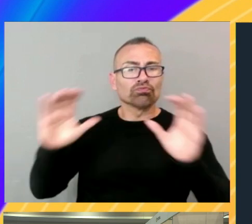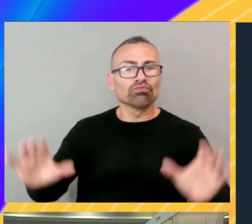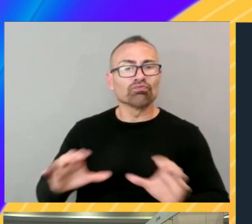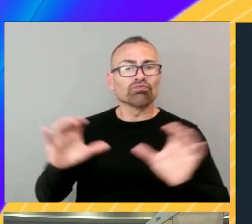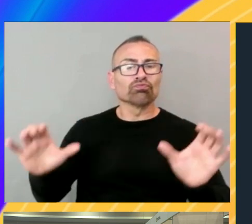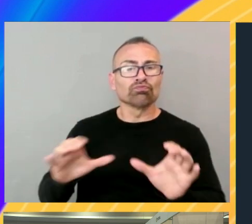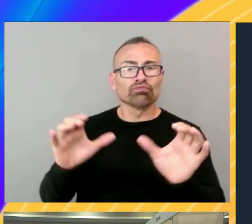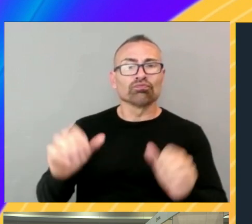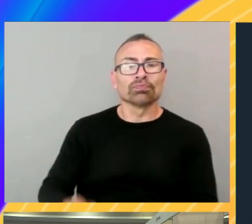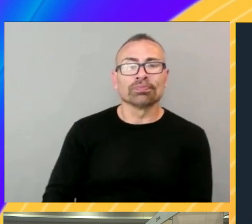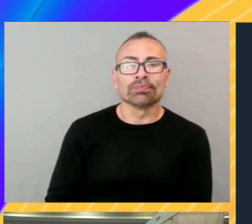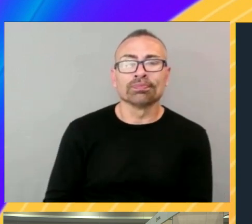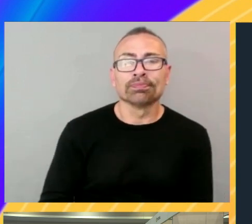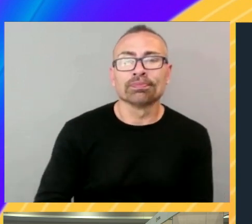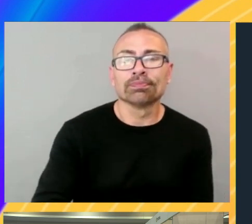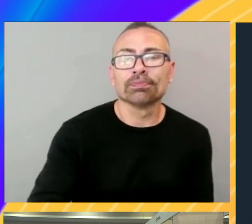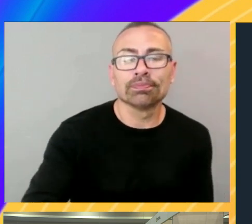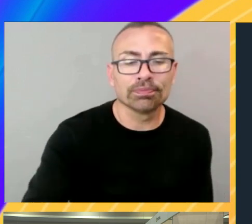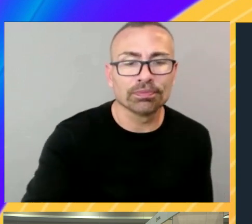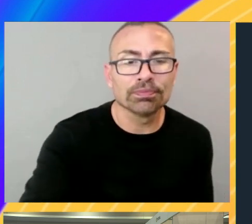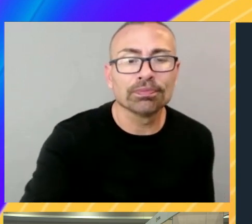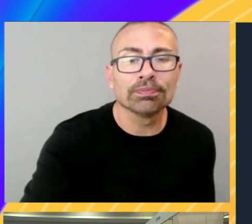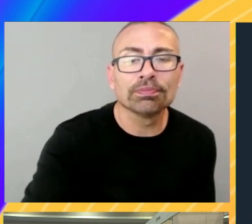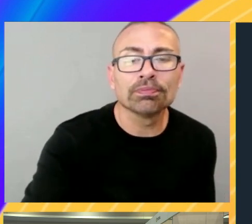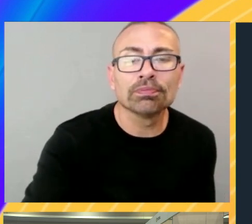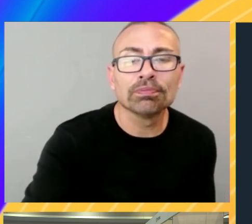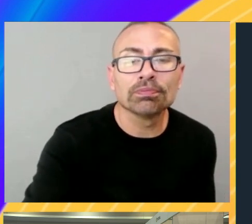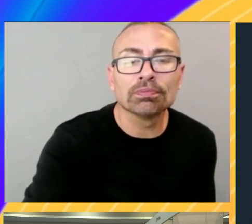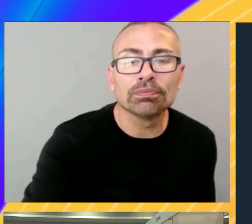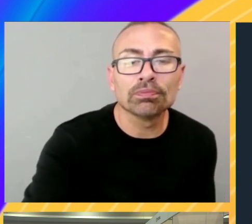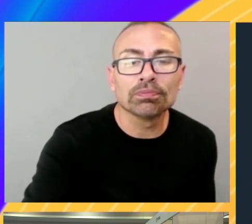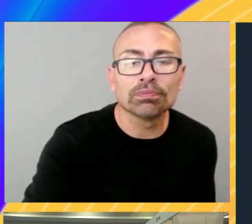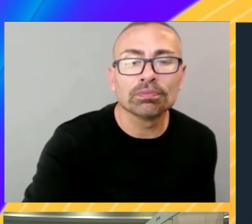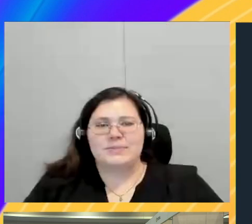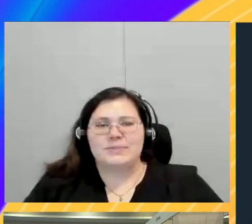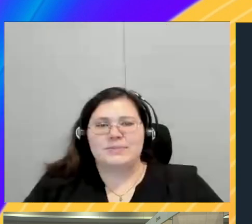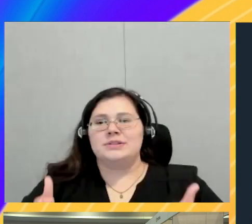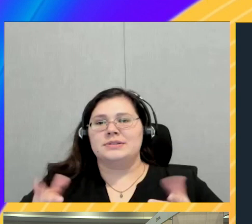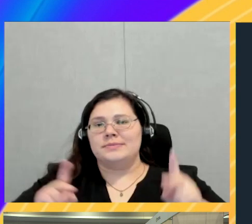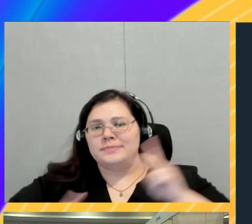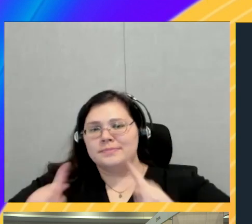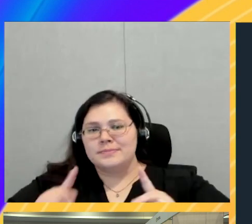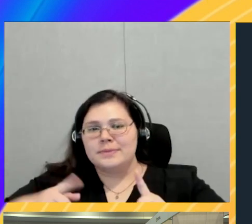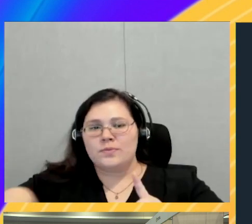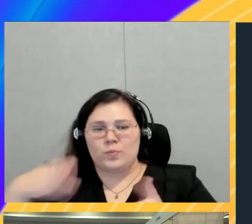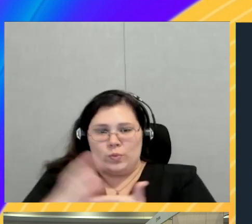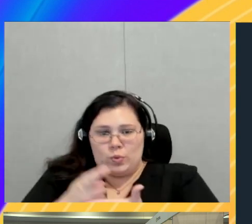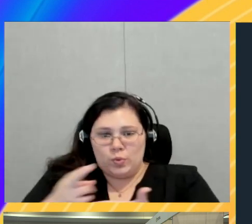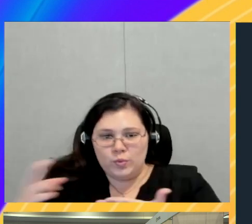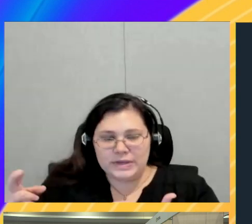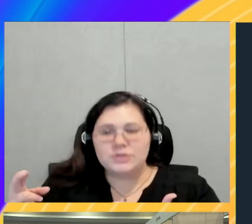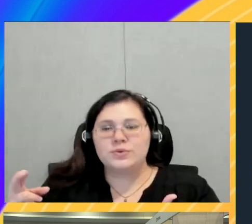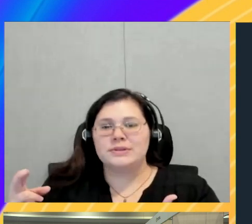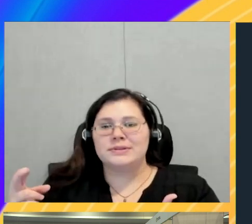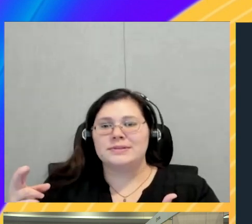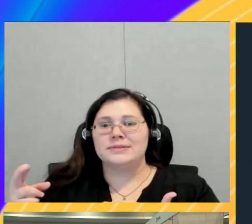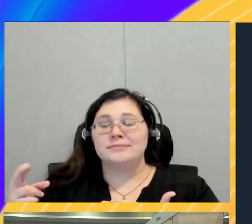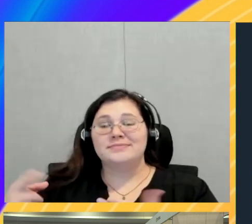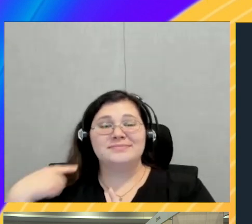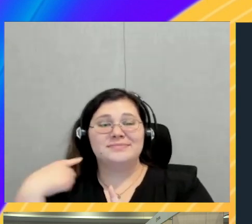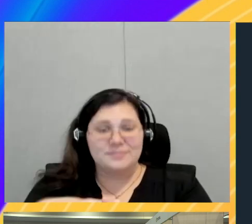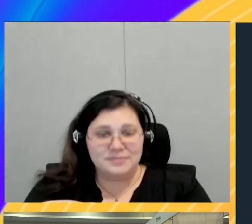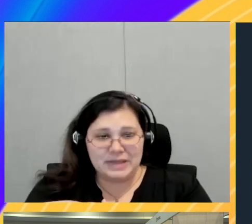customers, the folks, the customer, the resources. But then I also like to talk about